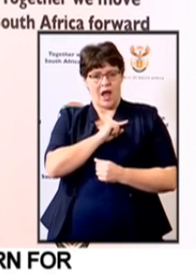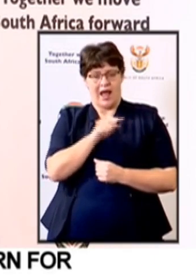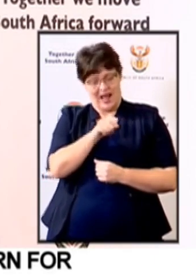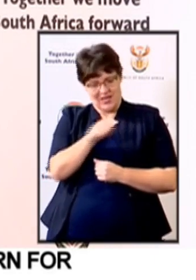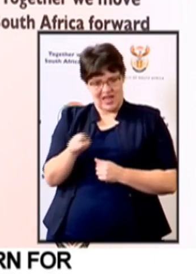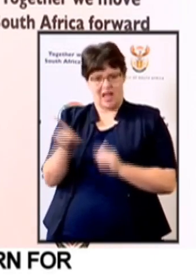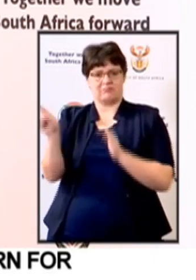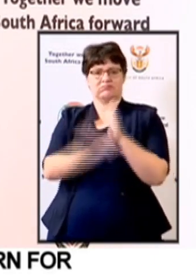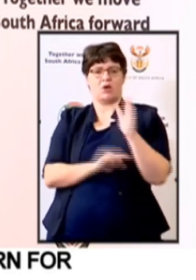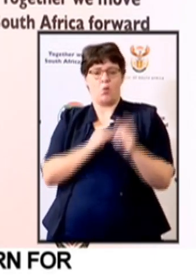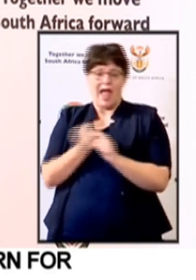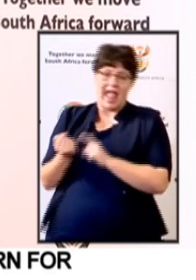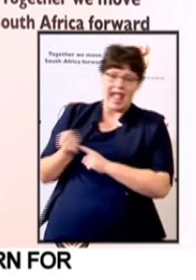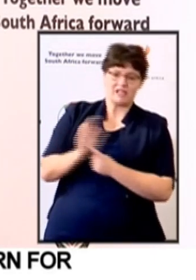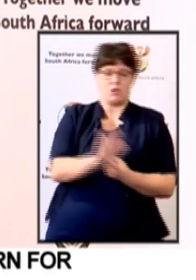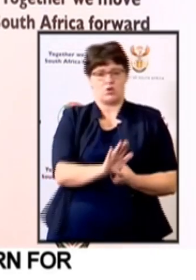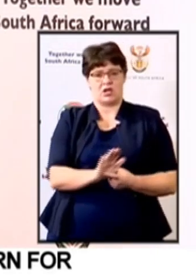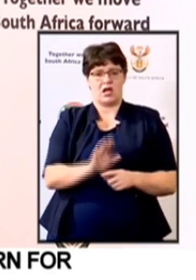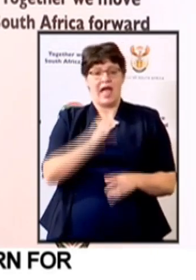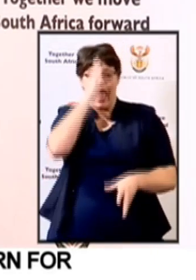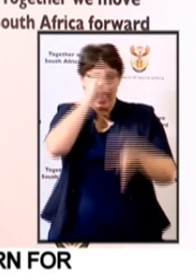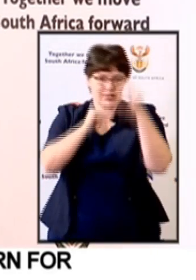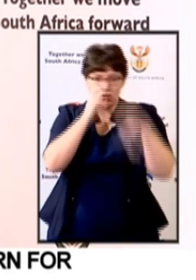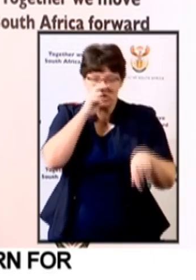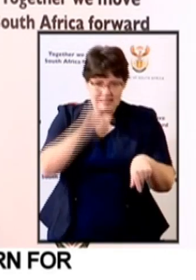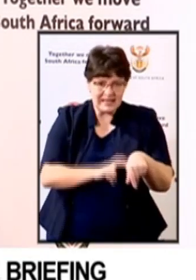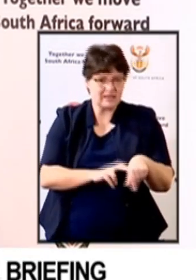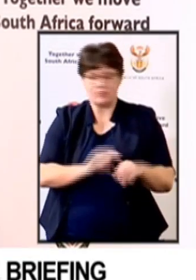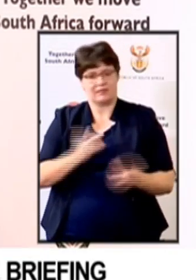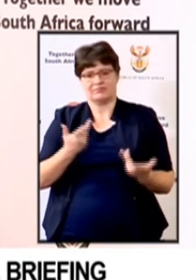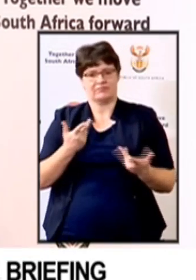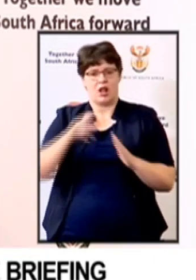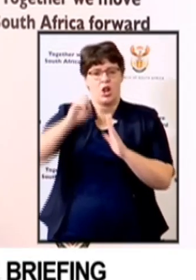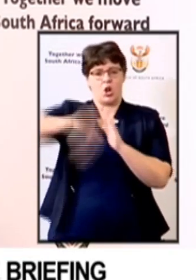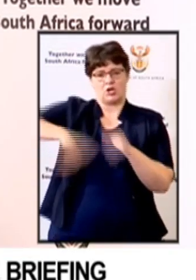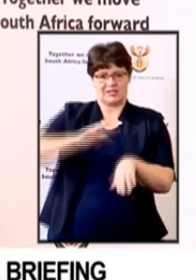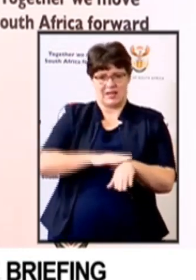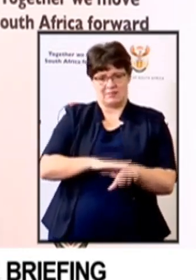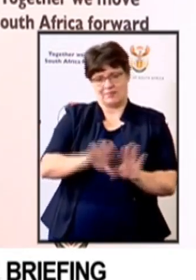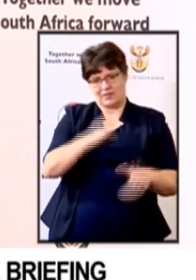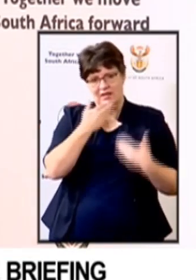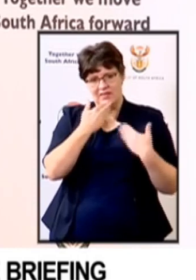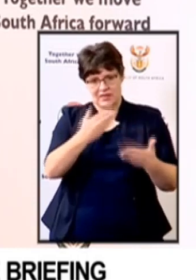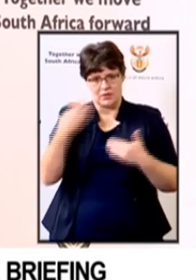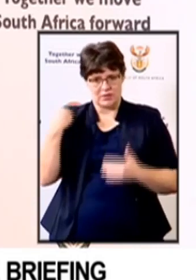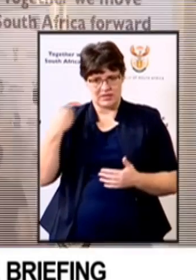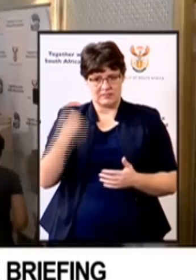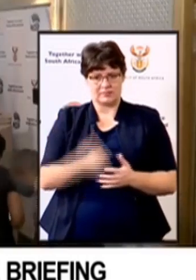in terms of the exposure and the experience that they should be getting in the public service. Thank you, Minister.